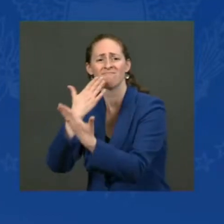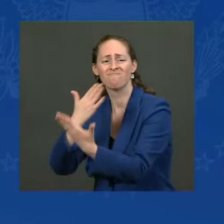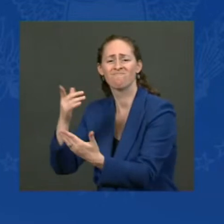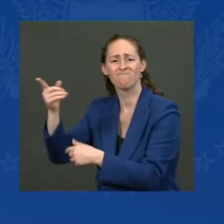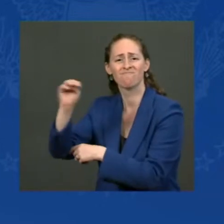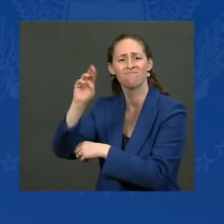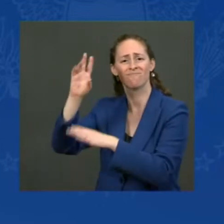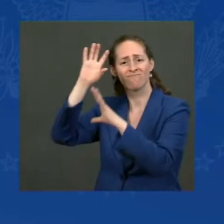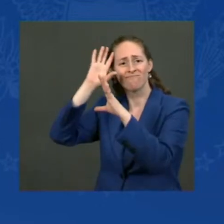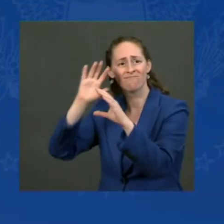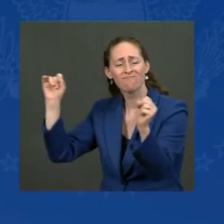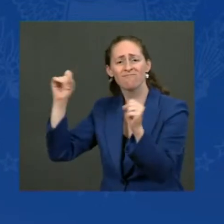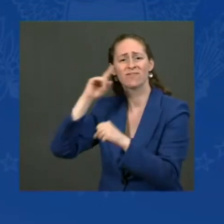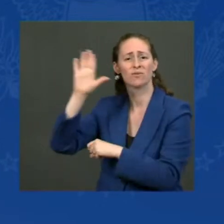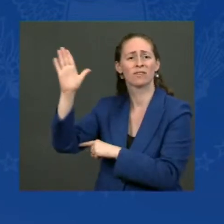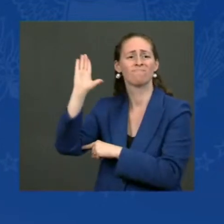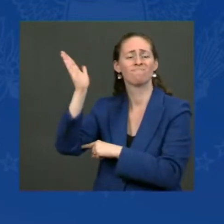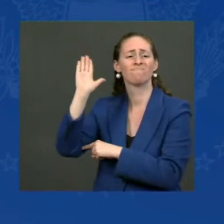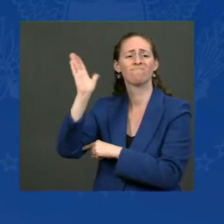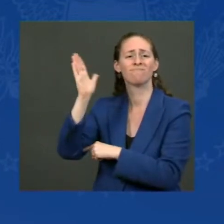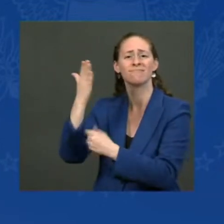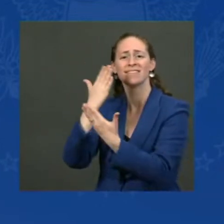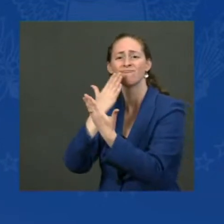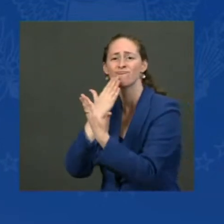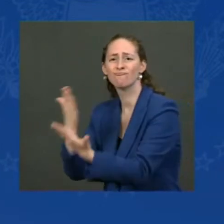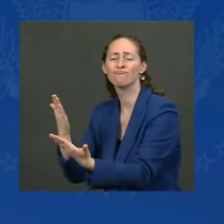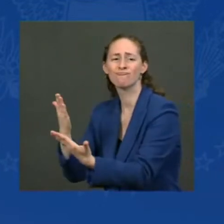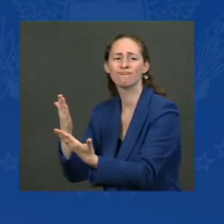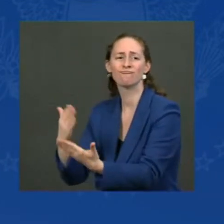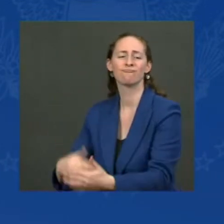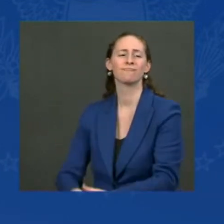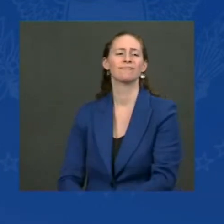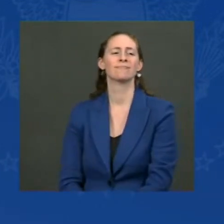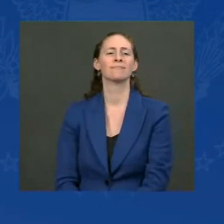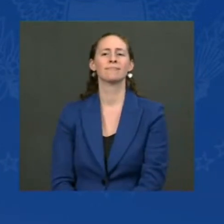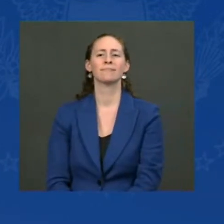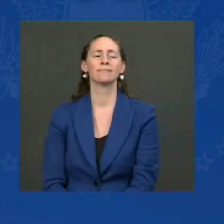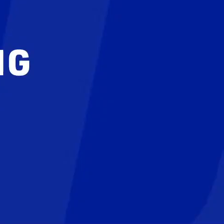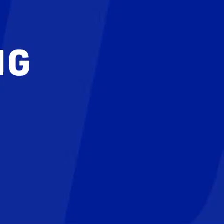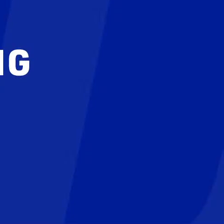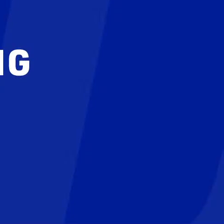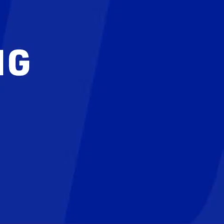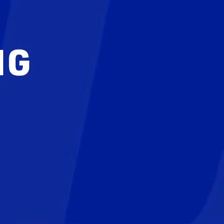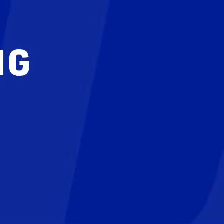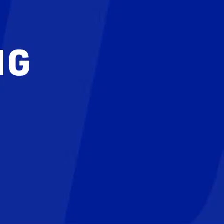for the statement just made, and I request protocol to escort His Excellency.